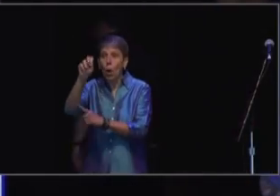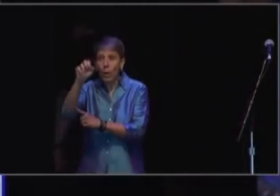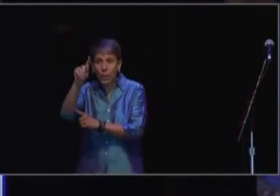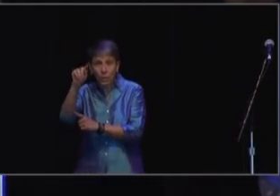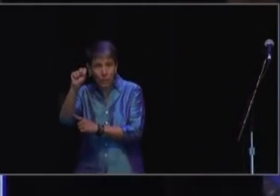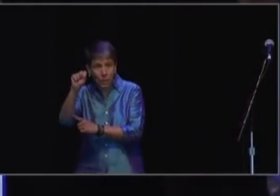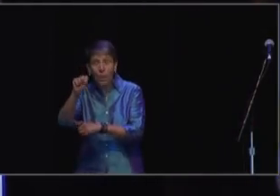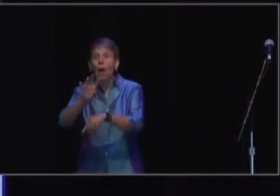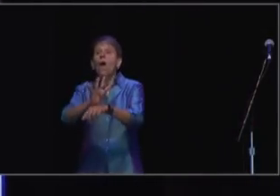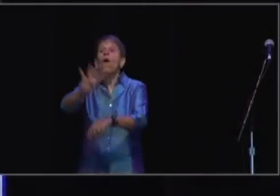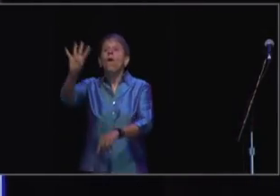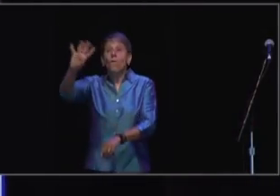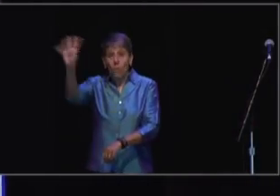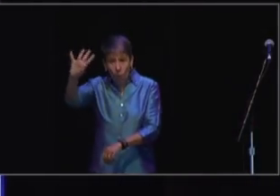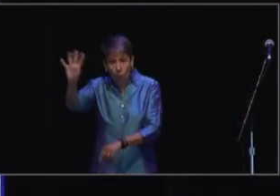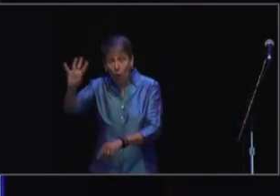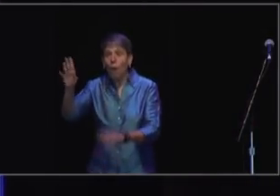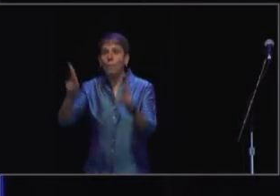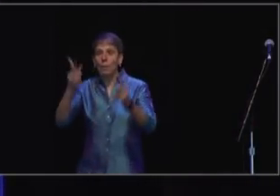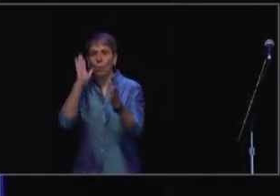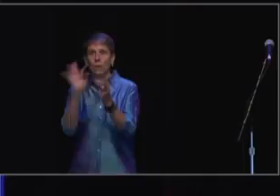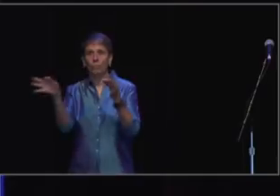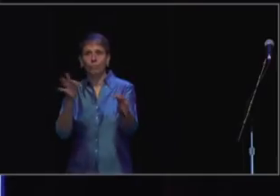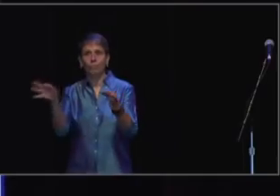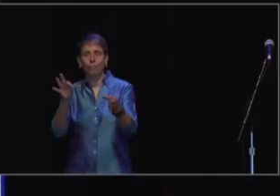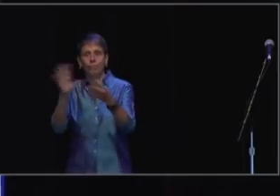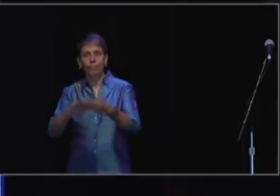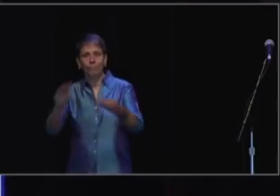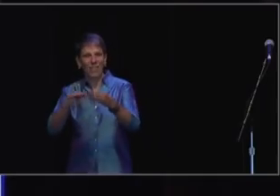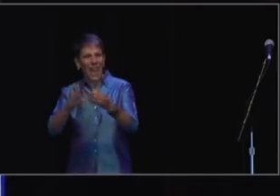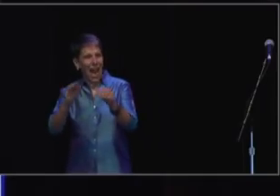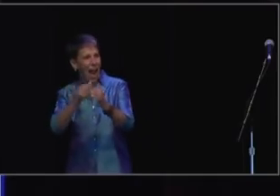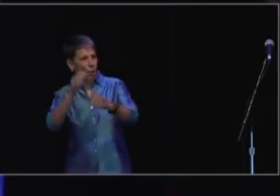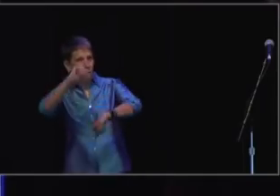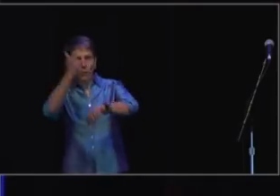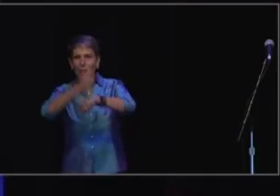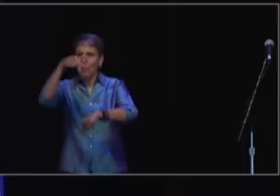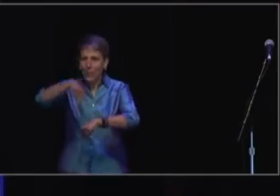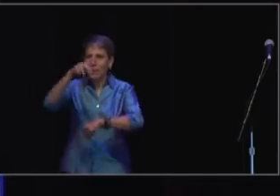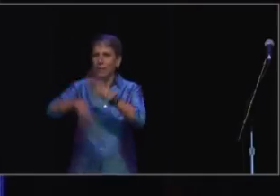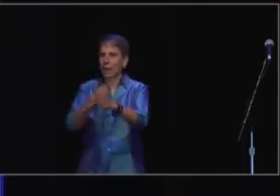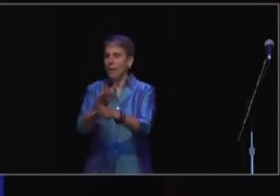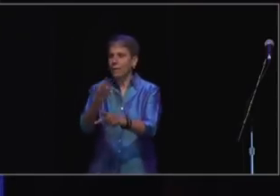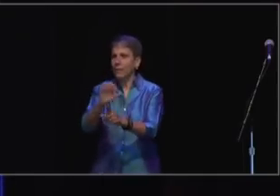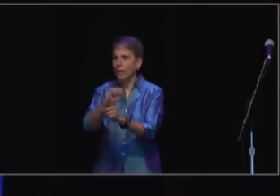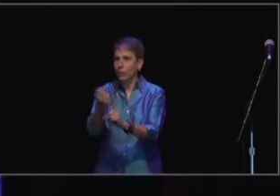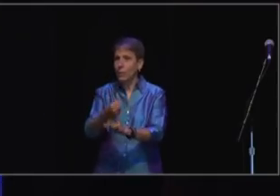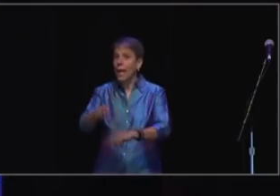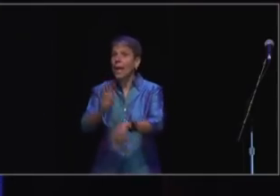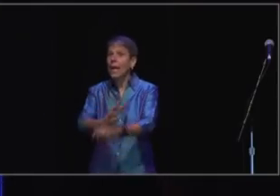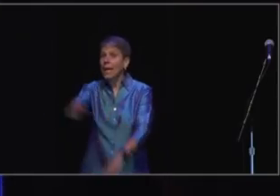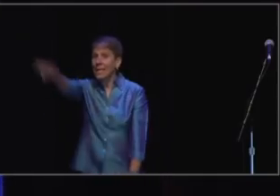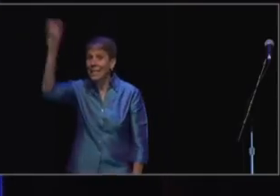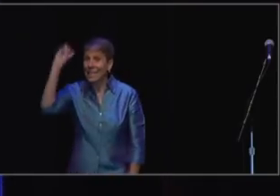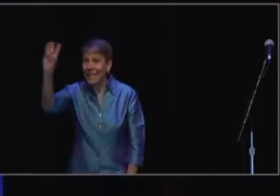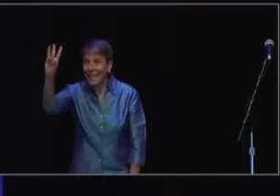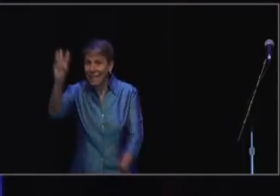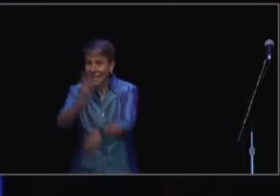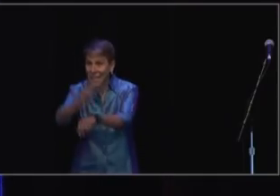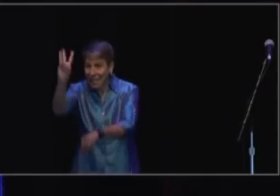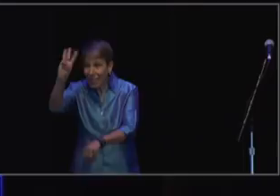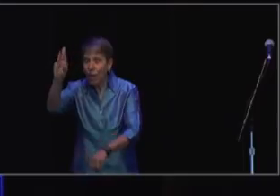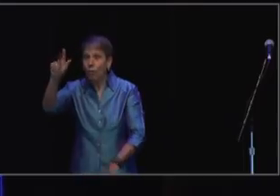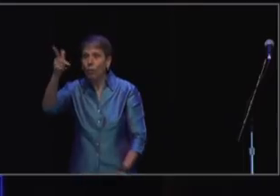p.m., people will be talking about how they create situations like this that we need. And at 6 p.m., come to the Ralph